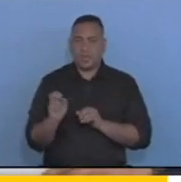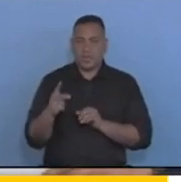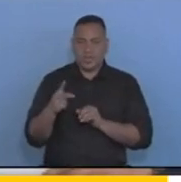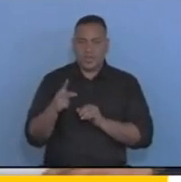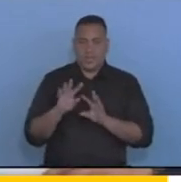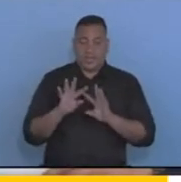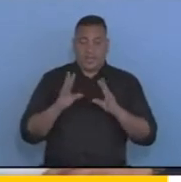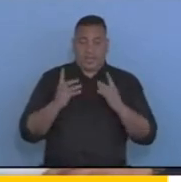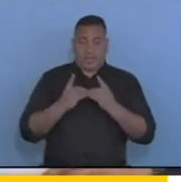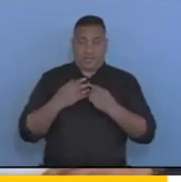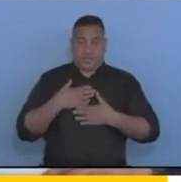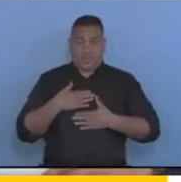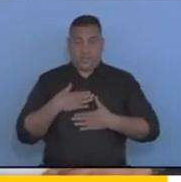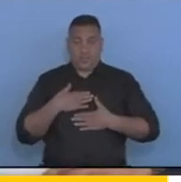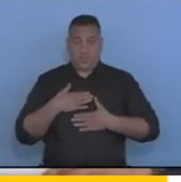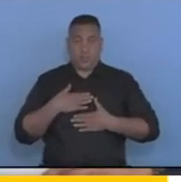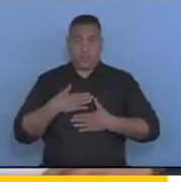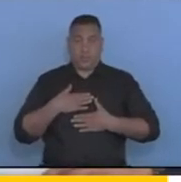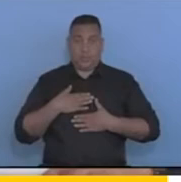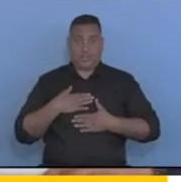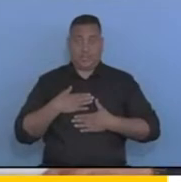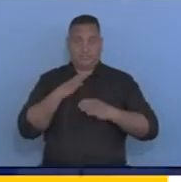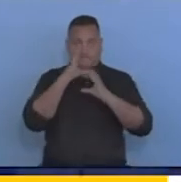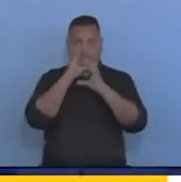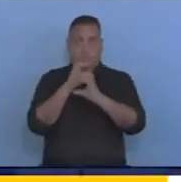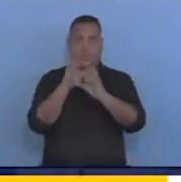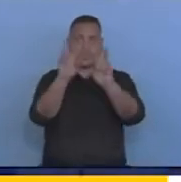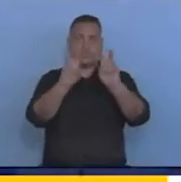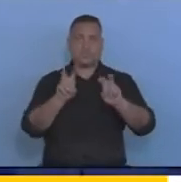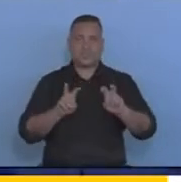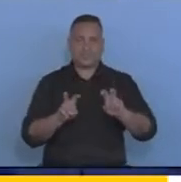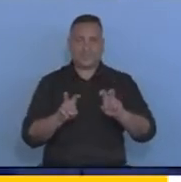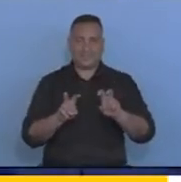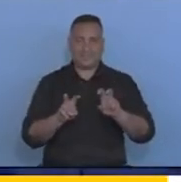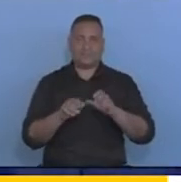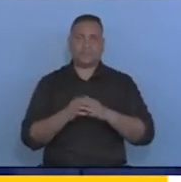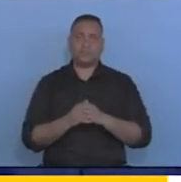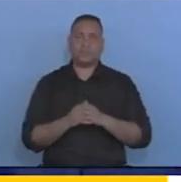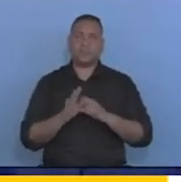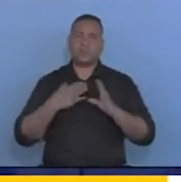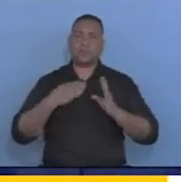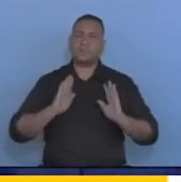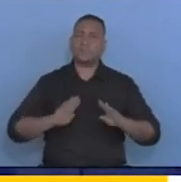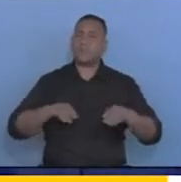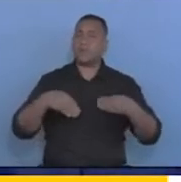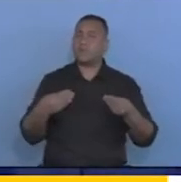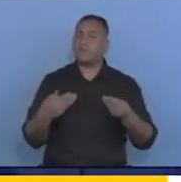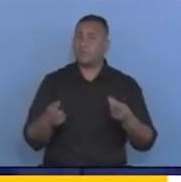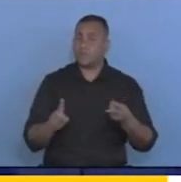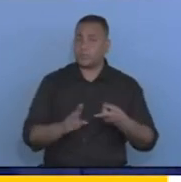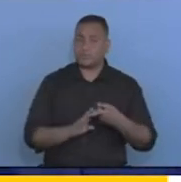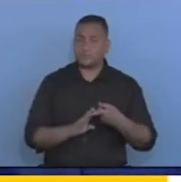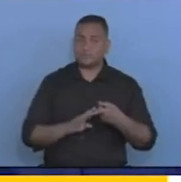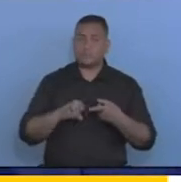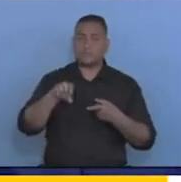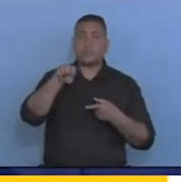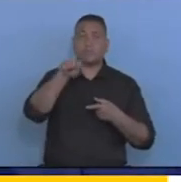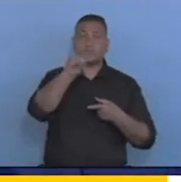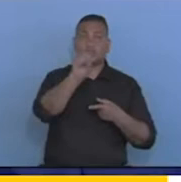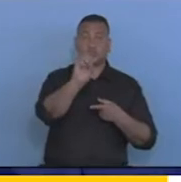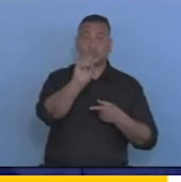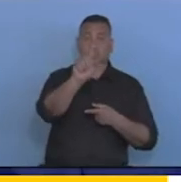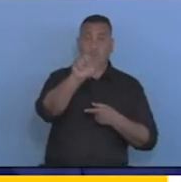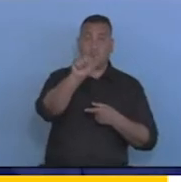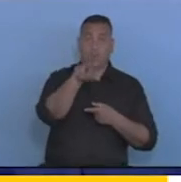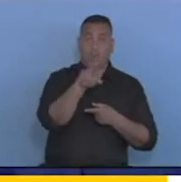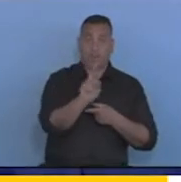for heavy current electrical. Mm-hmm. And within the department as well, we're also offering solar PV and thermal. Oh, wow. And included with that, we have